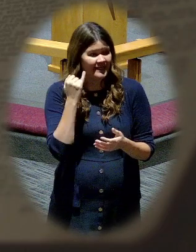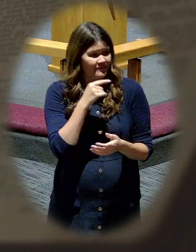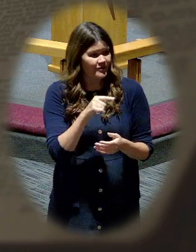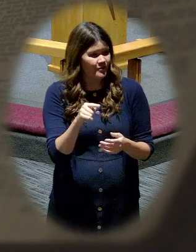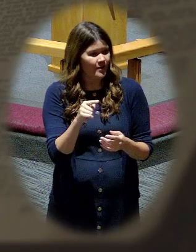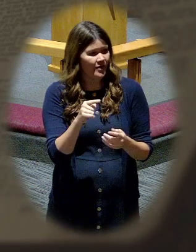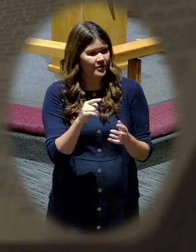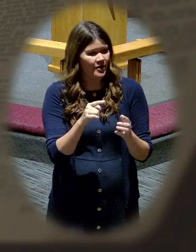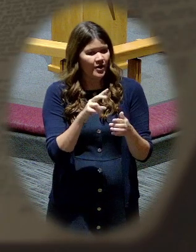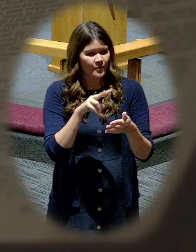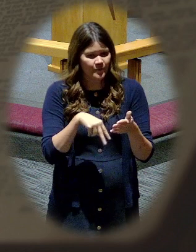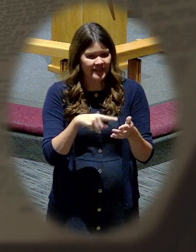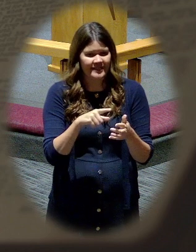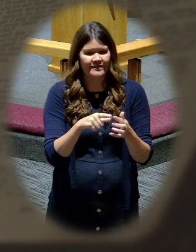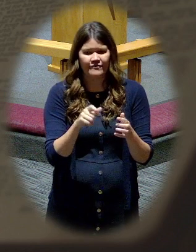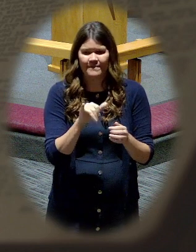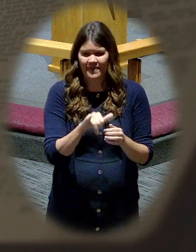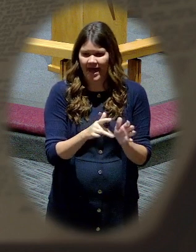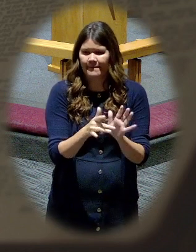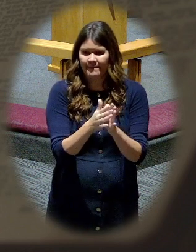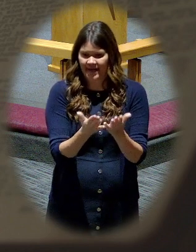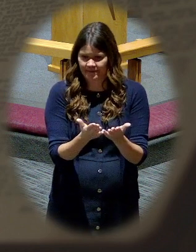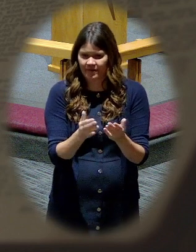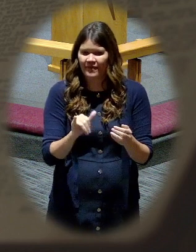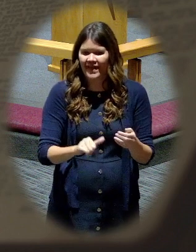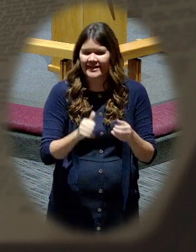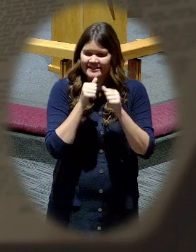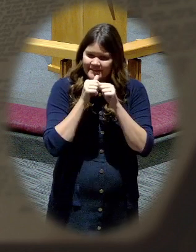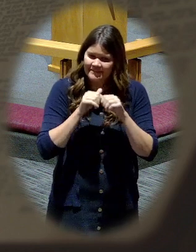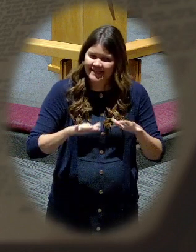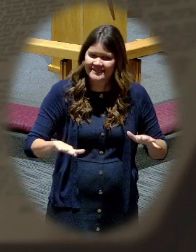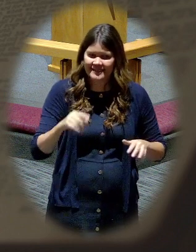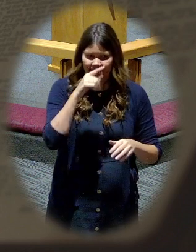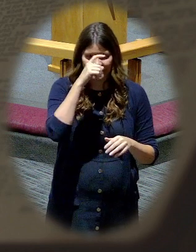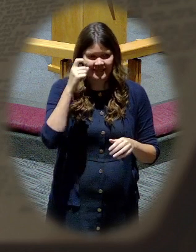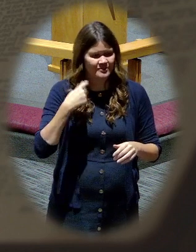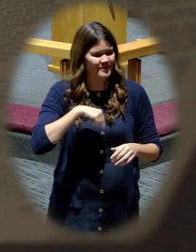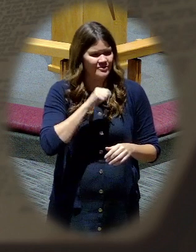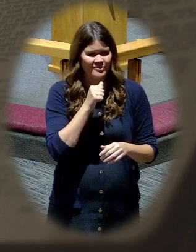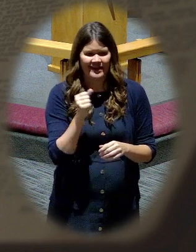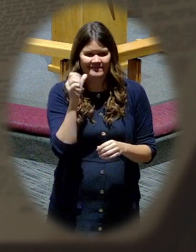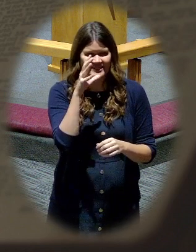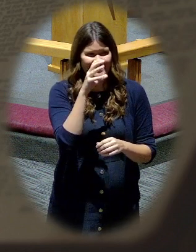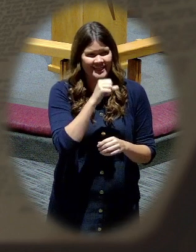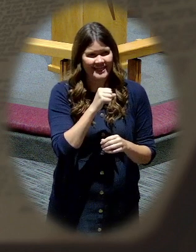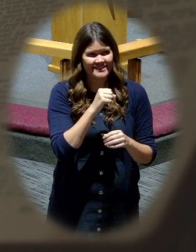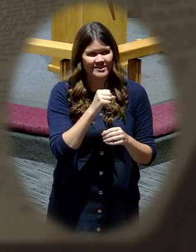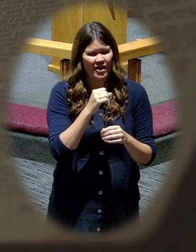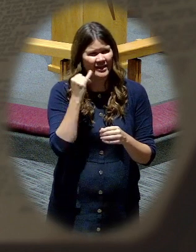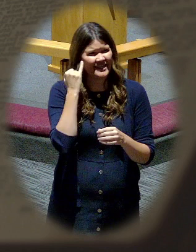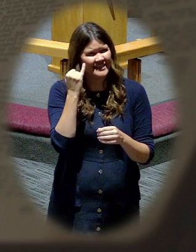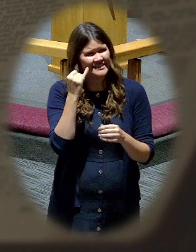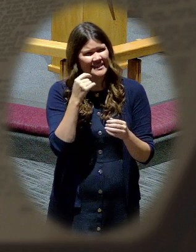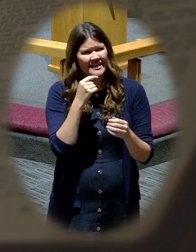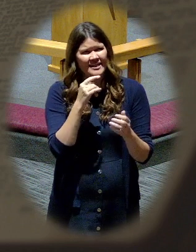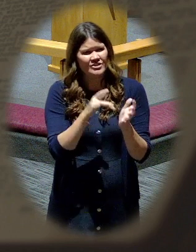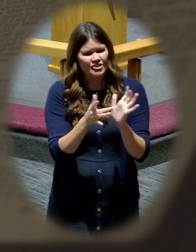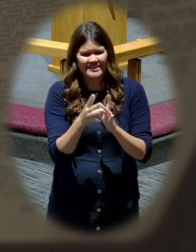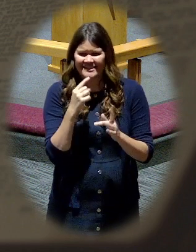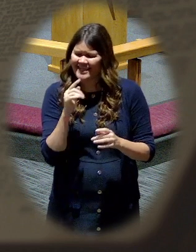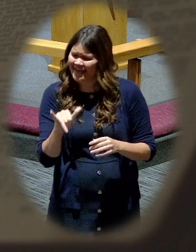letter edition of the Bible is a blessing because it just kind of takes the guesswork away. It's right there in